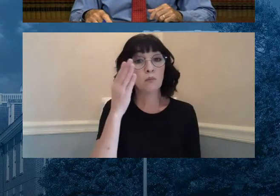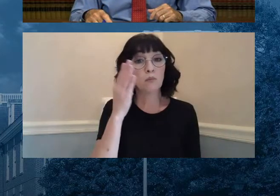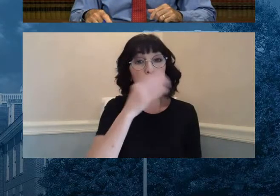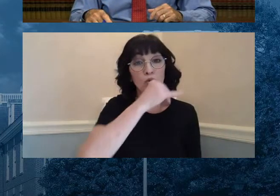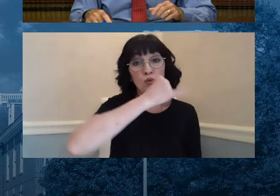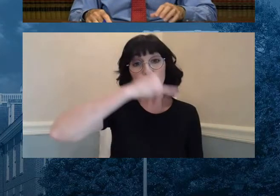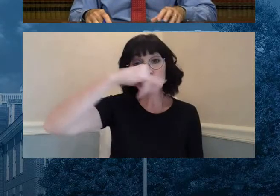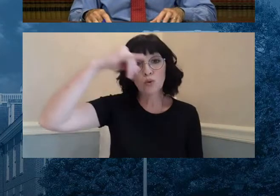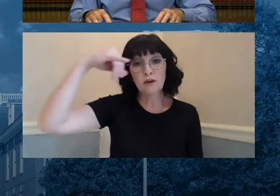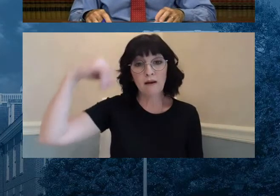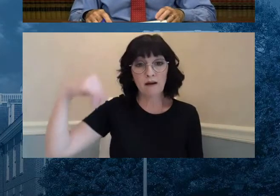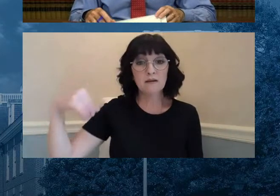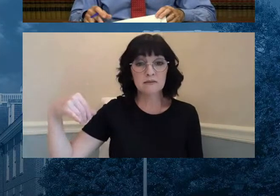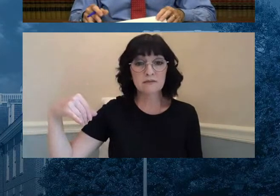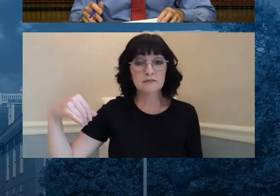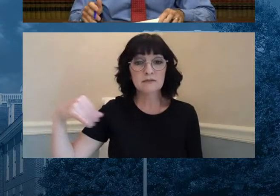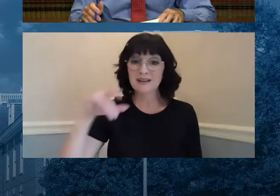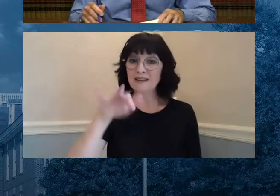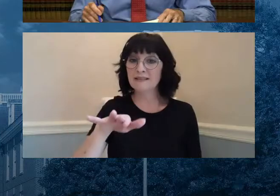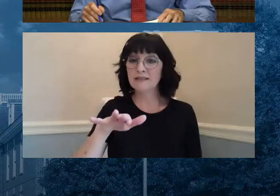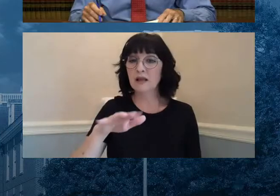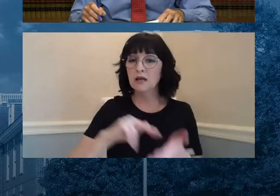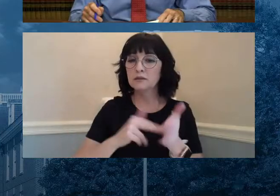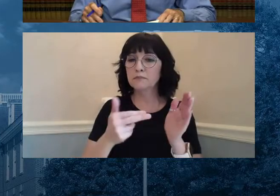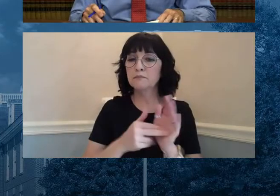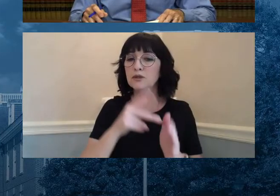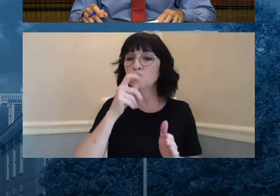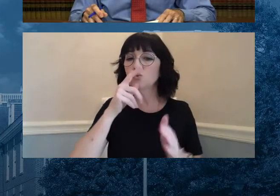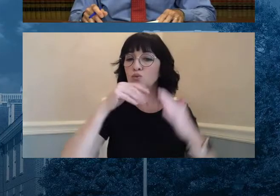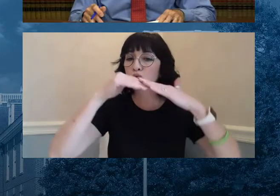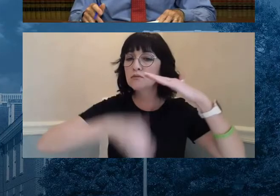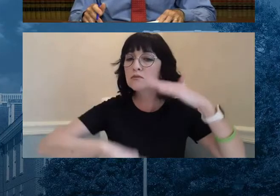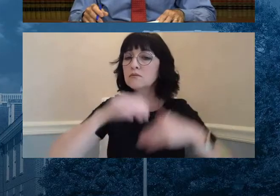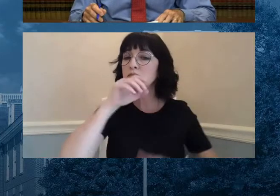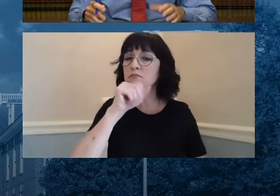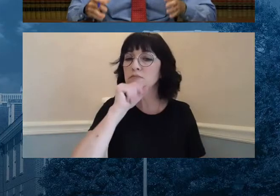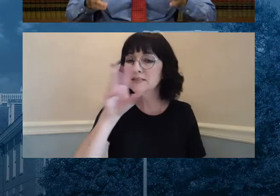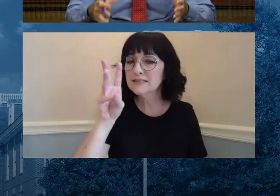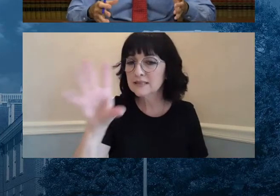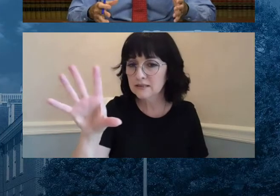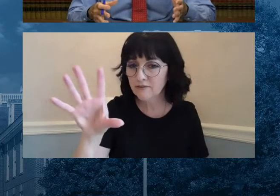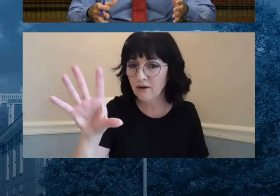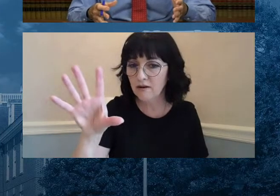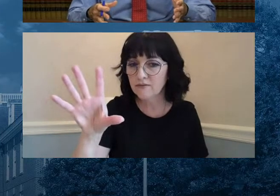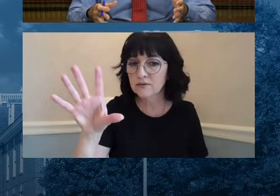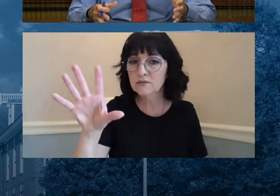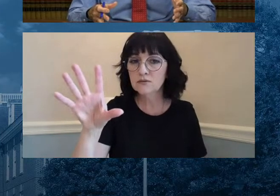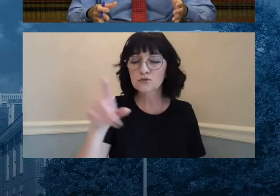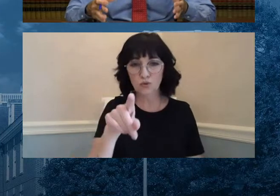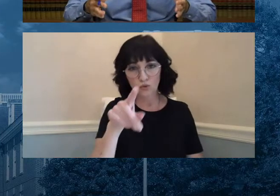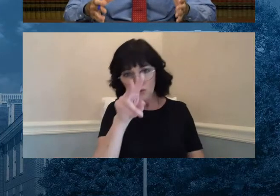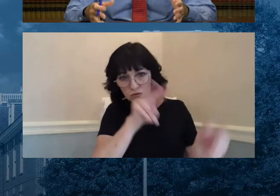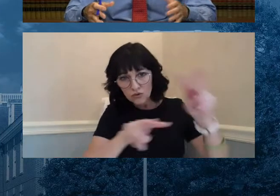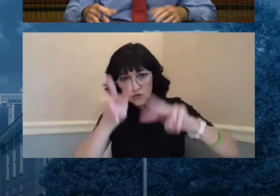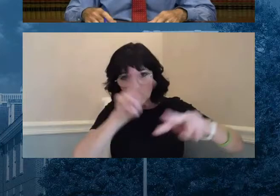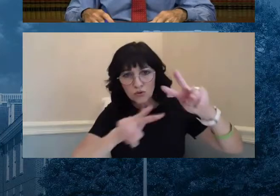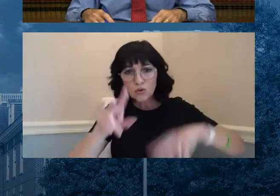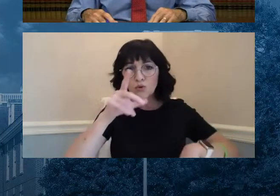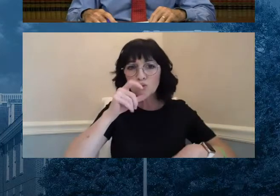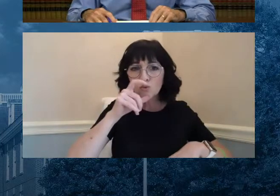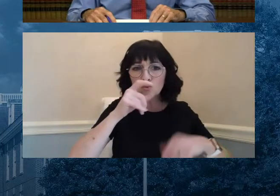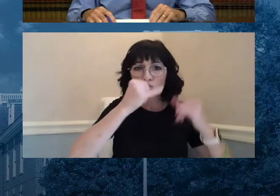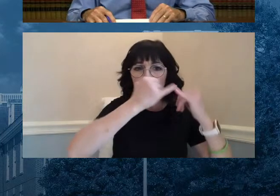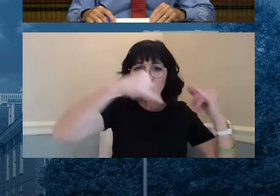under 65, you see the peak that we've just been through. So if ever there was an argument for making sure that you